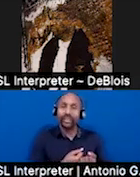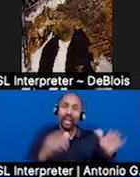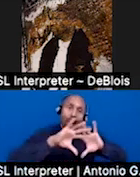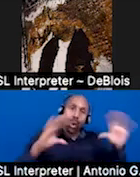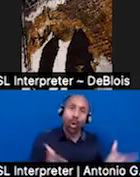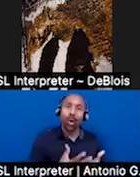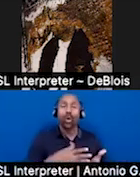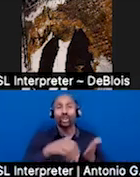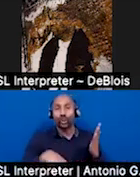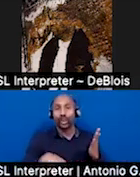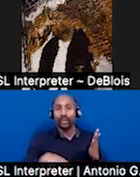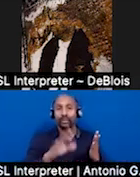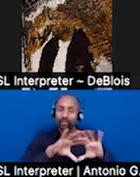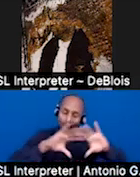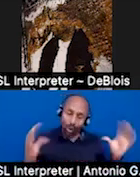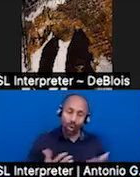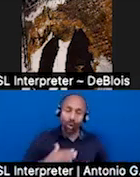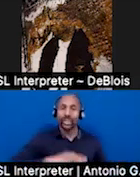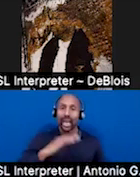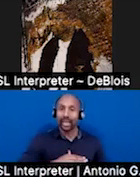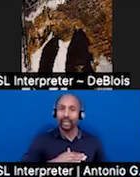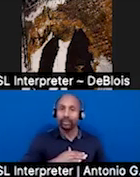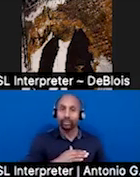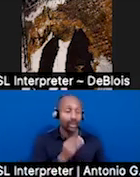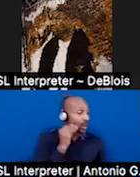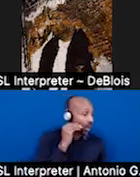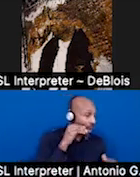from having home access to